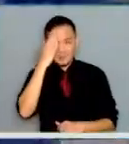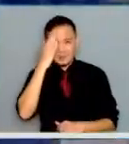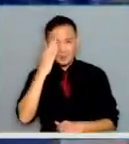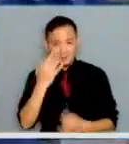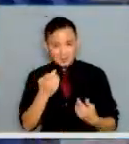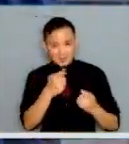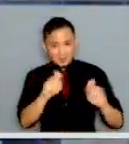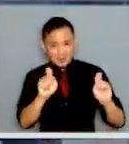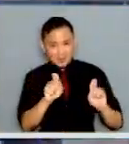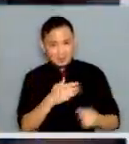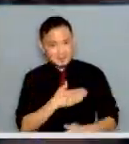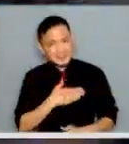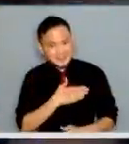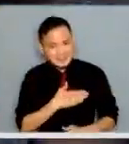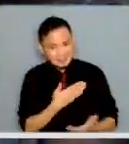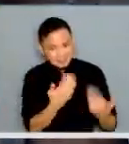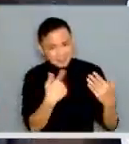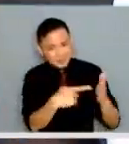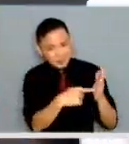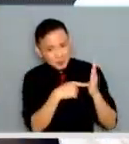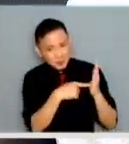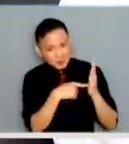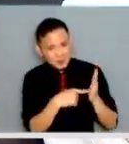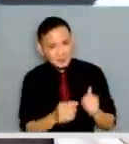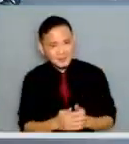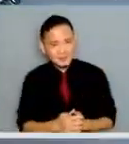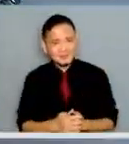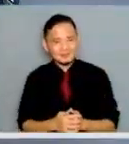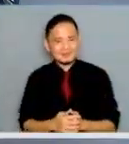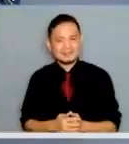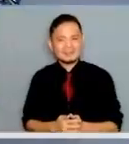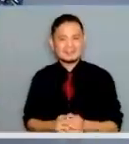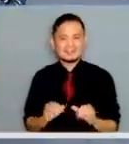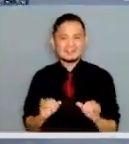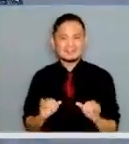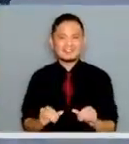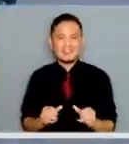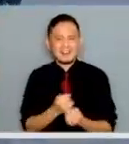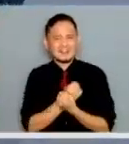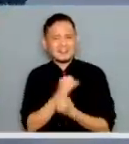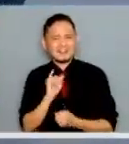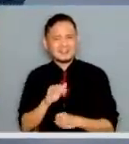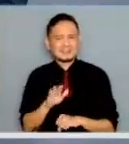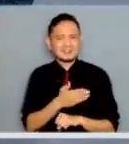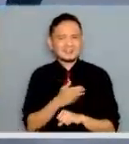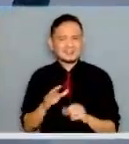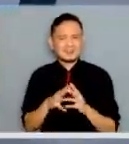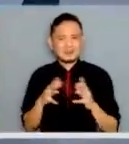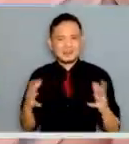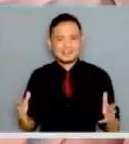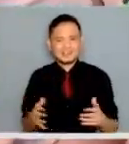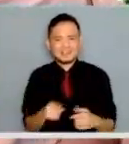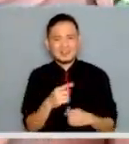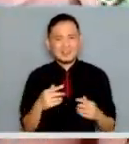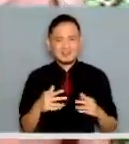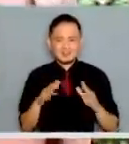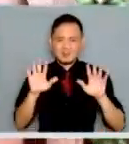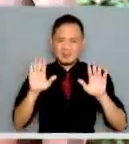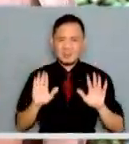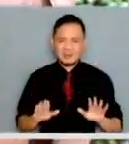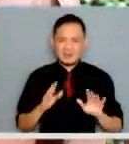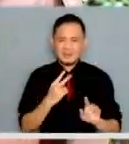try, please? Ian. Oh, Ian. Yo, Ian. I love that song so much. Jessica's got a great voice.